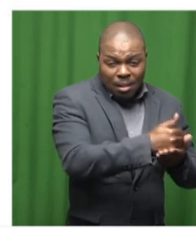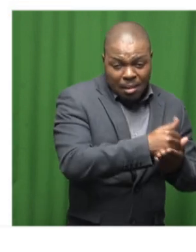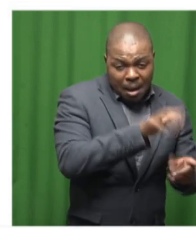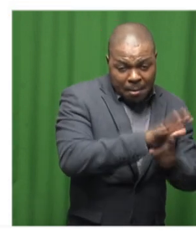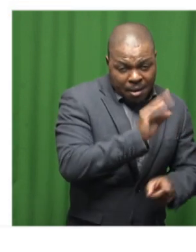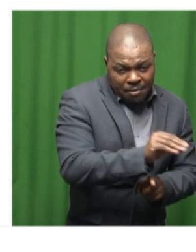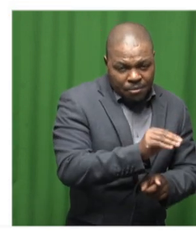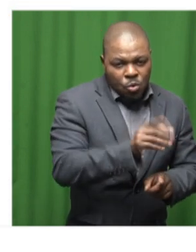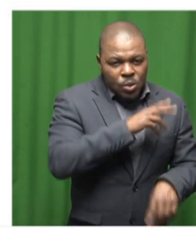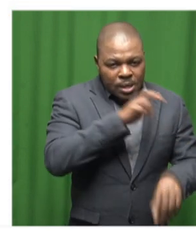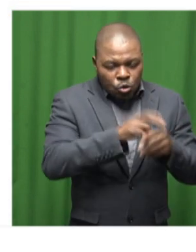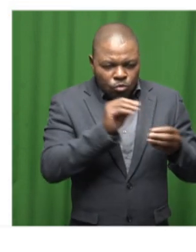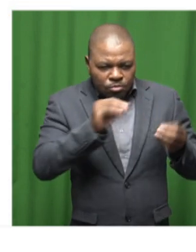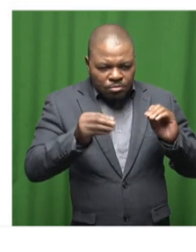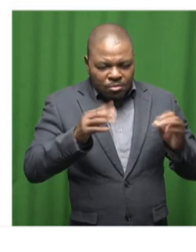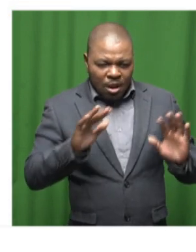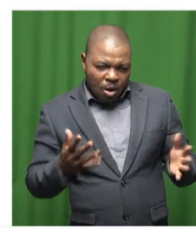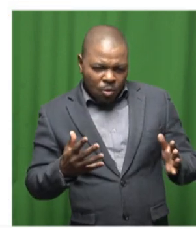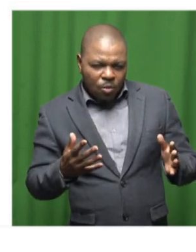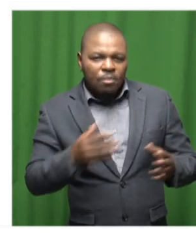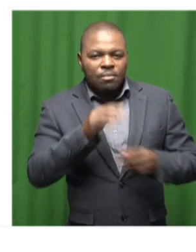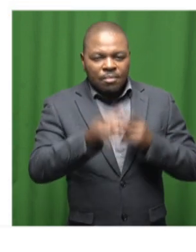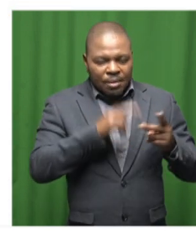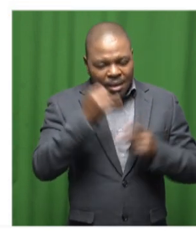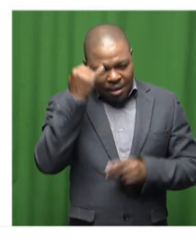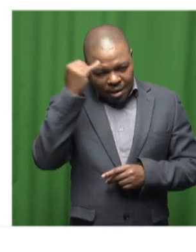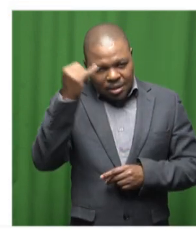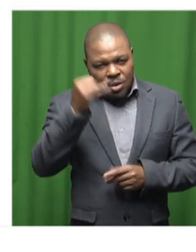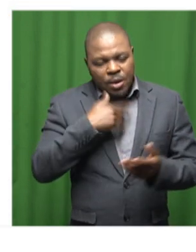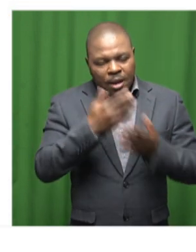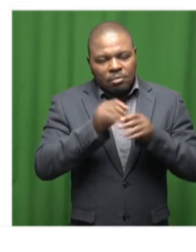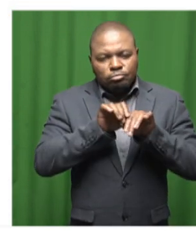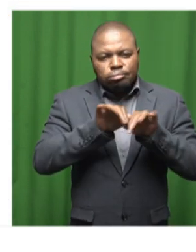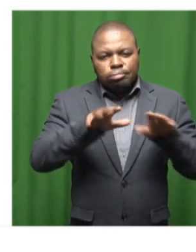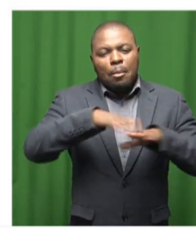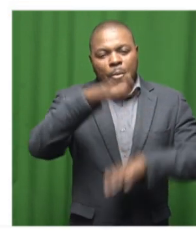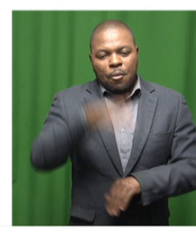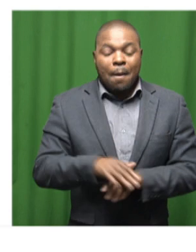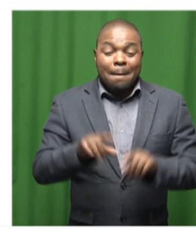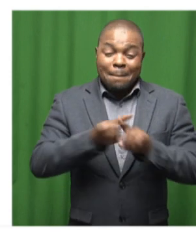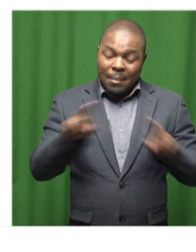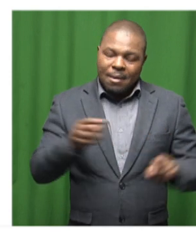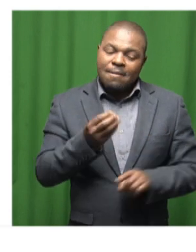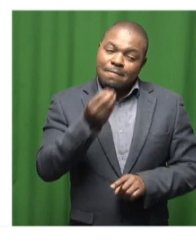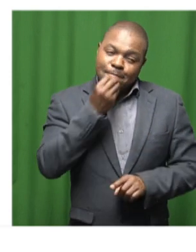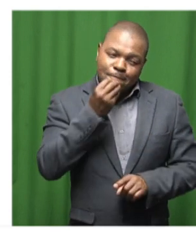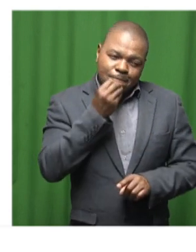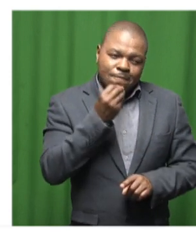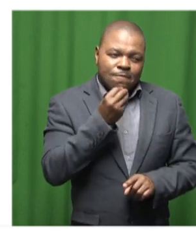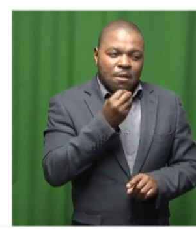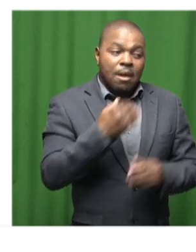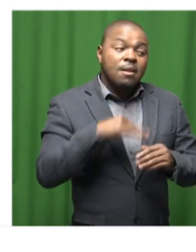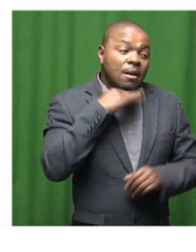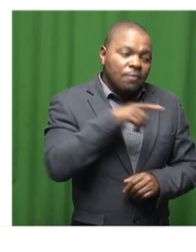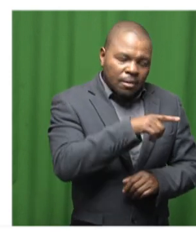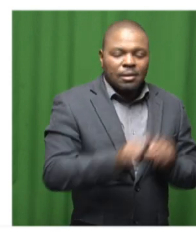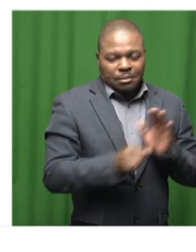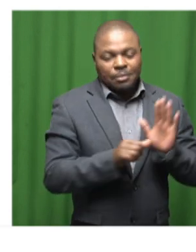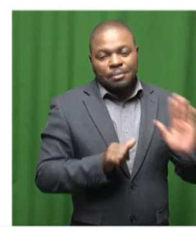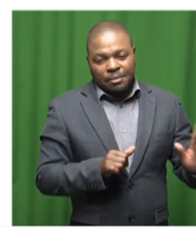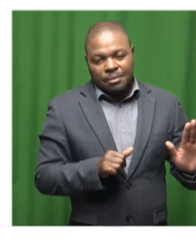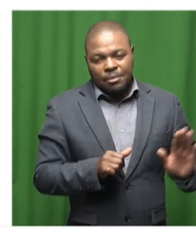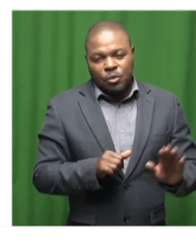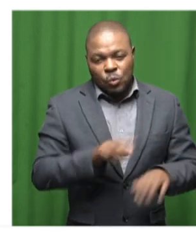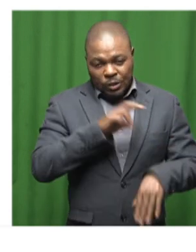to do? What do we need to tweak? And then the idea is that we continue to roll it out. But food security is at the core of what we are doing, and making sure